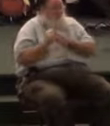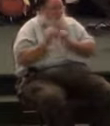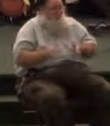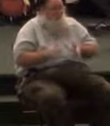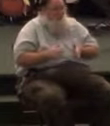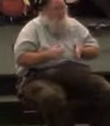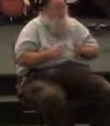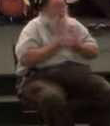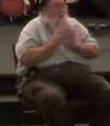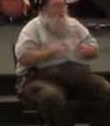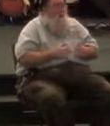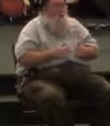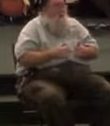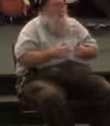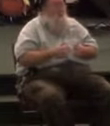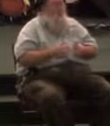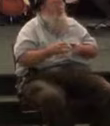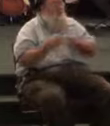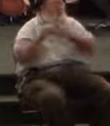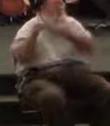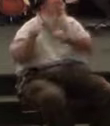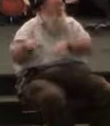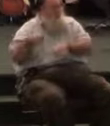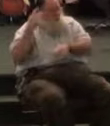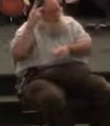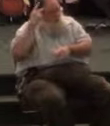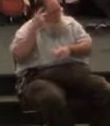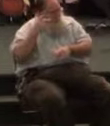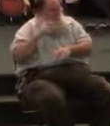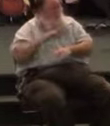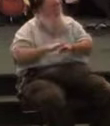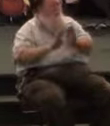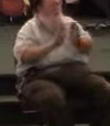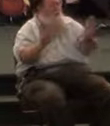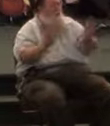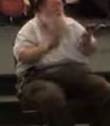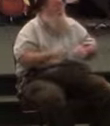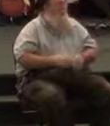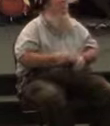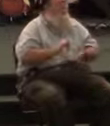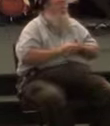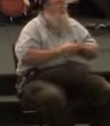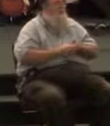in the wall. Right there is the theme for our message today. There's a hole in your wall.